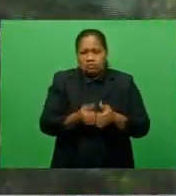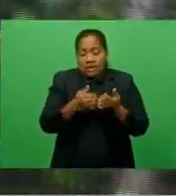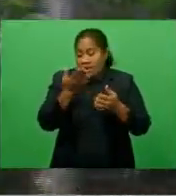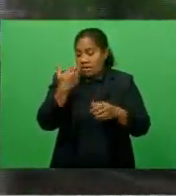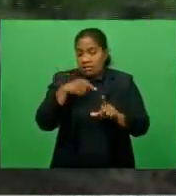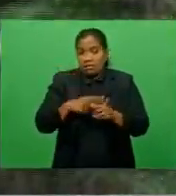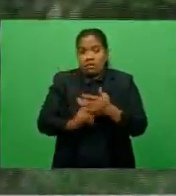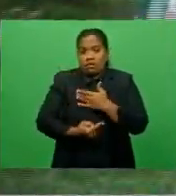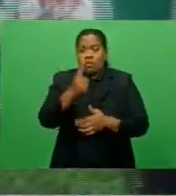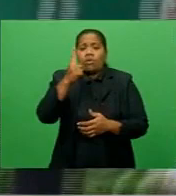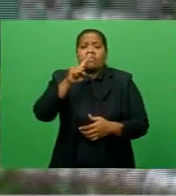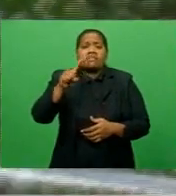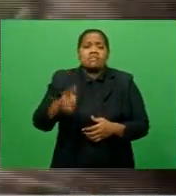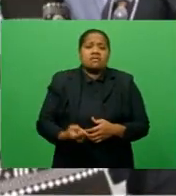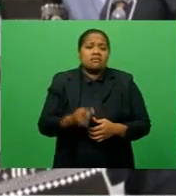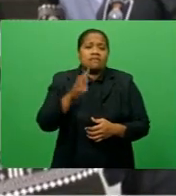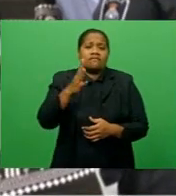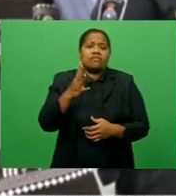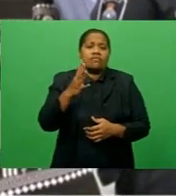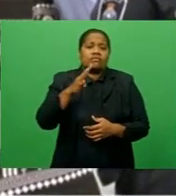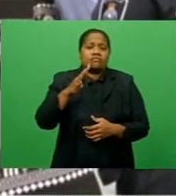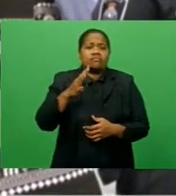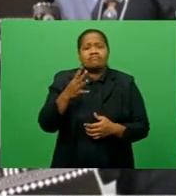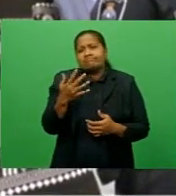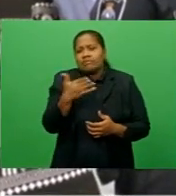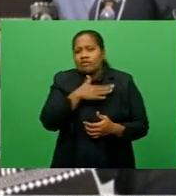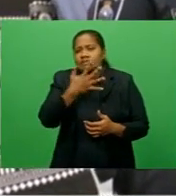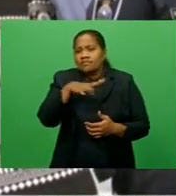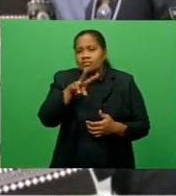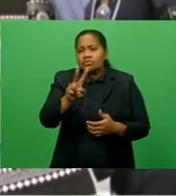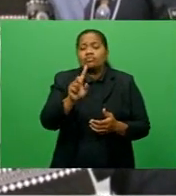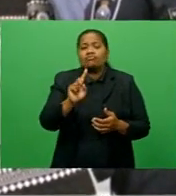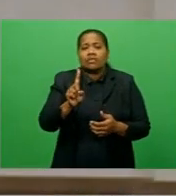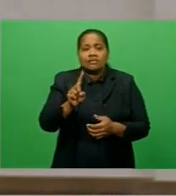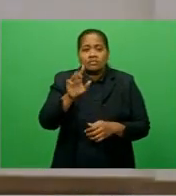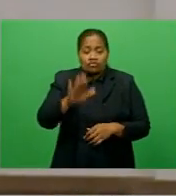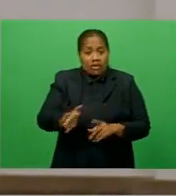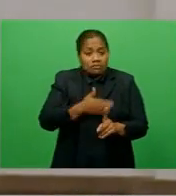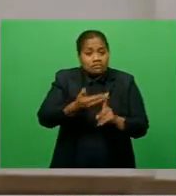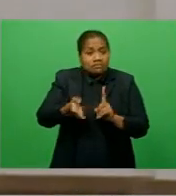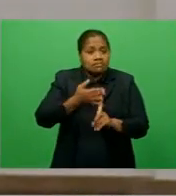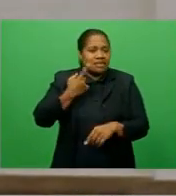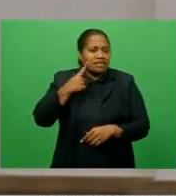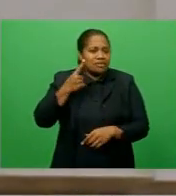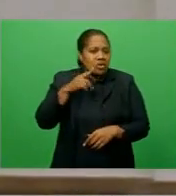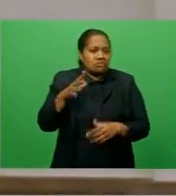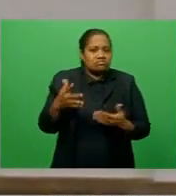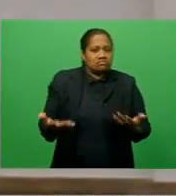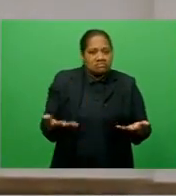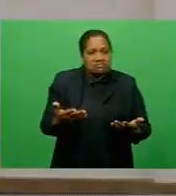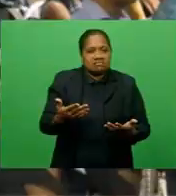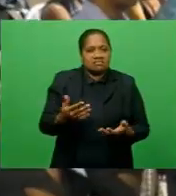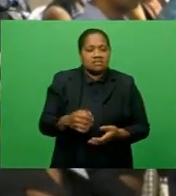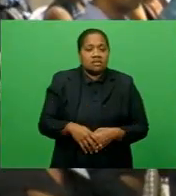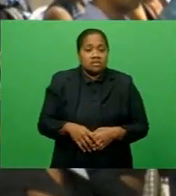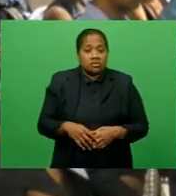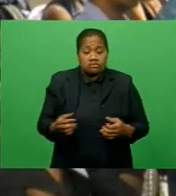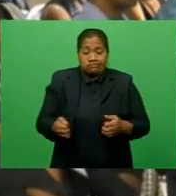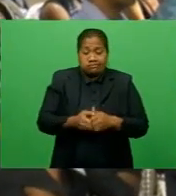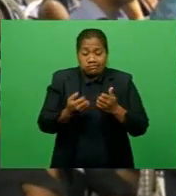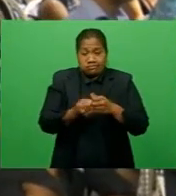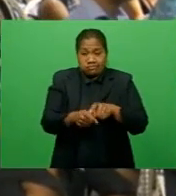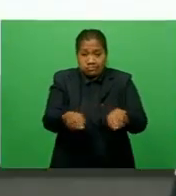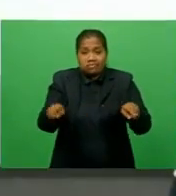of 1,452 cases of child abuse and neglect were reported. In all of these cases, the majority of victims